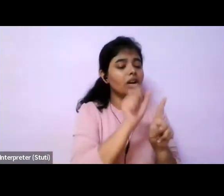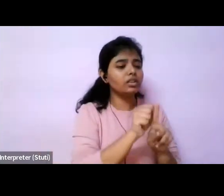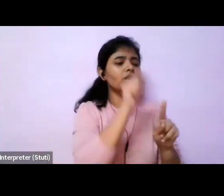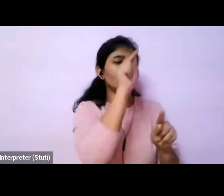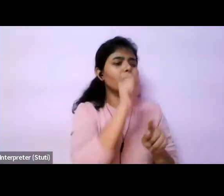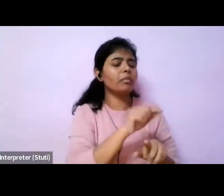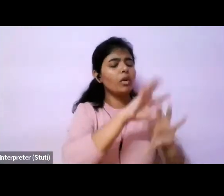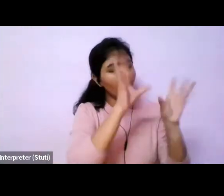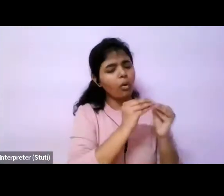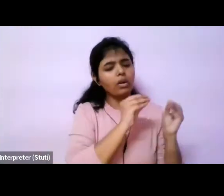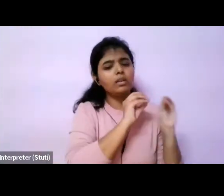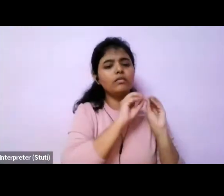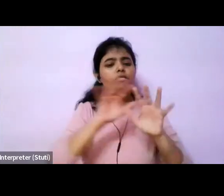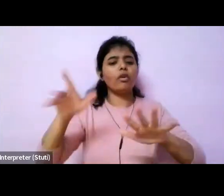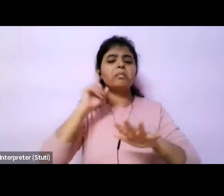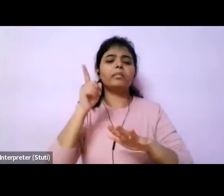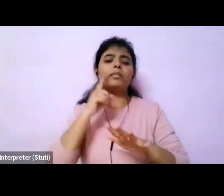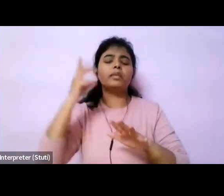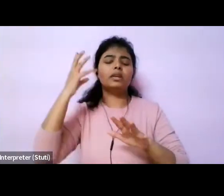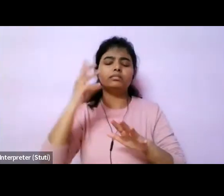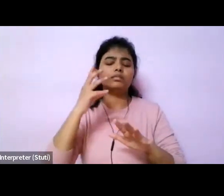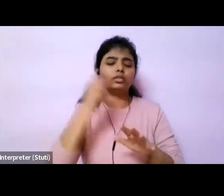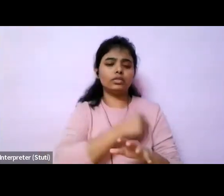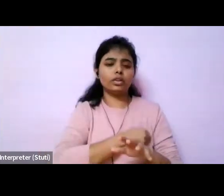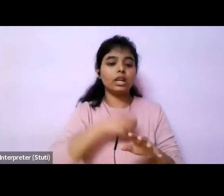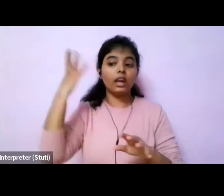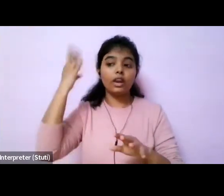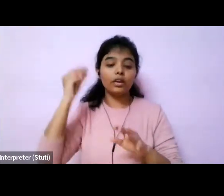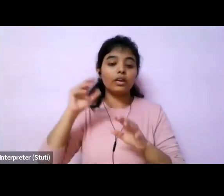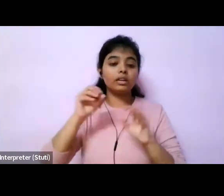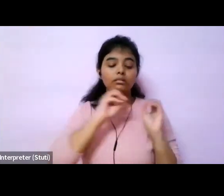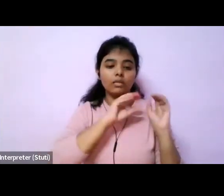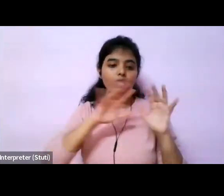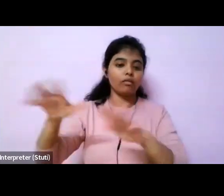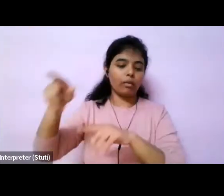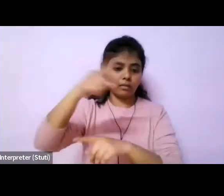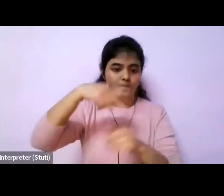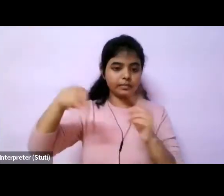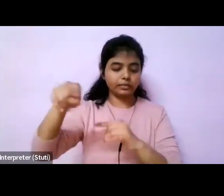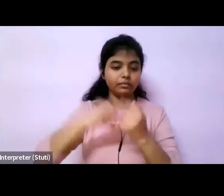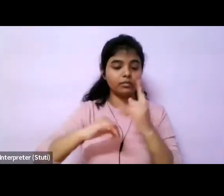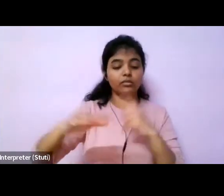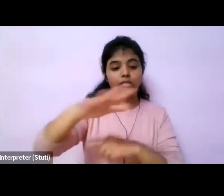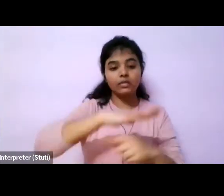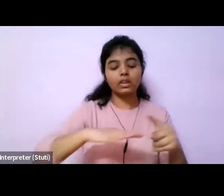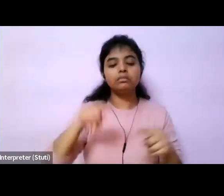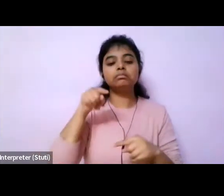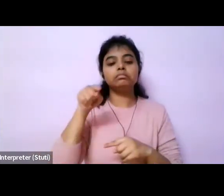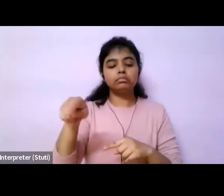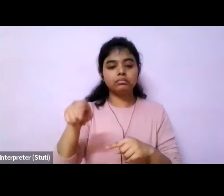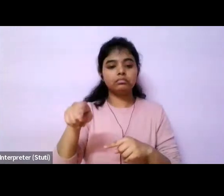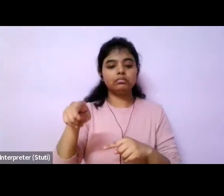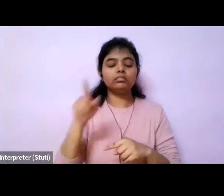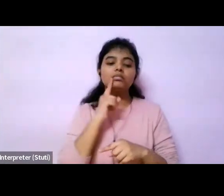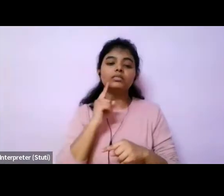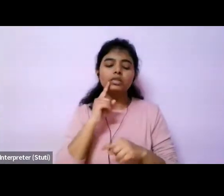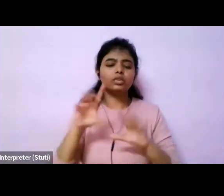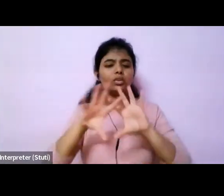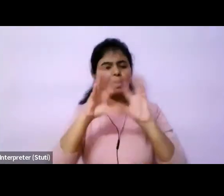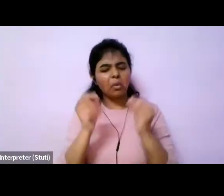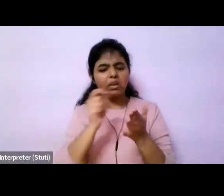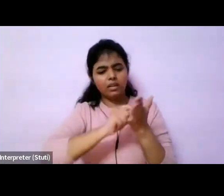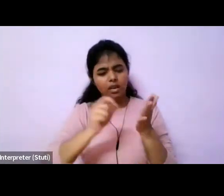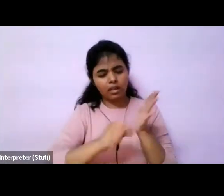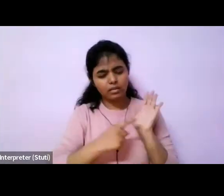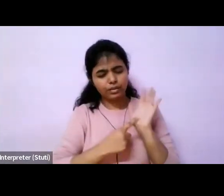a reorientation of pejorative perceptions of deafness in societies. In so doing, these narratives demand an enabling